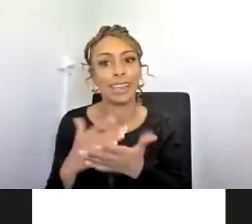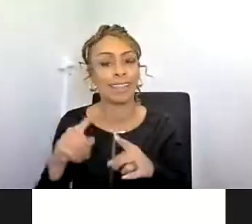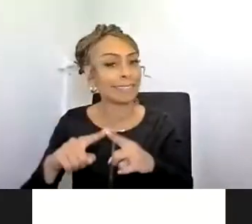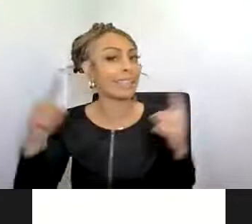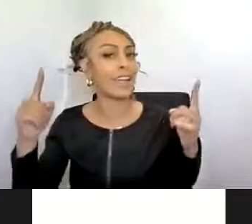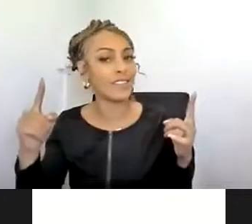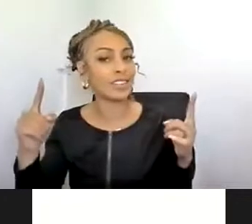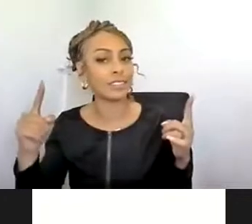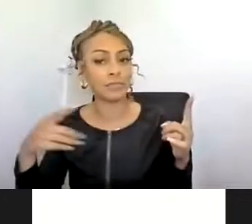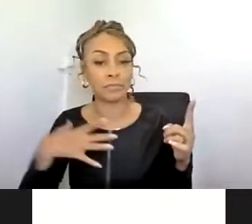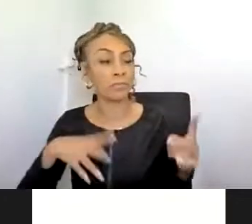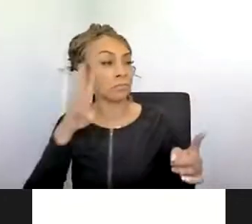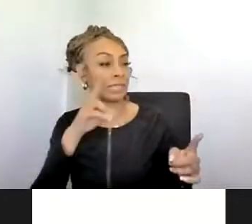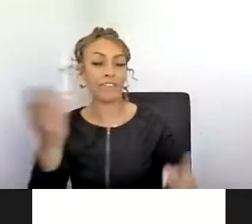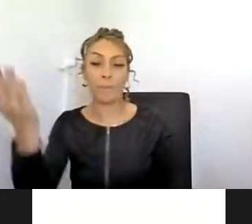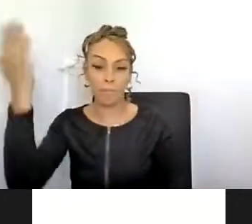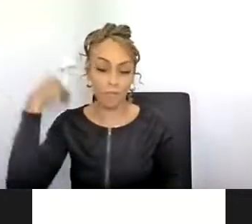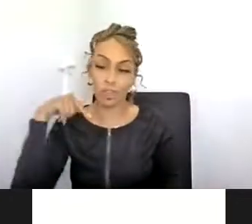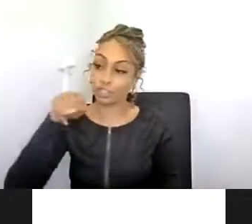different that I've seen before.